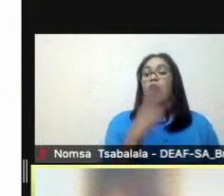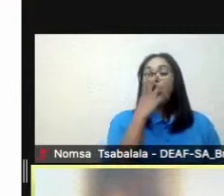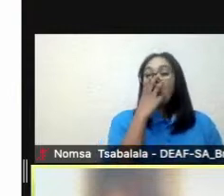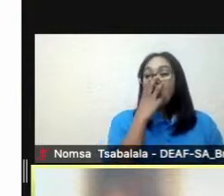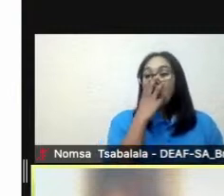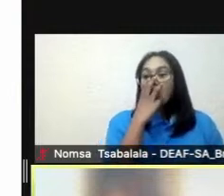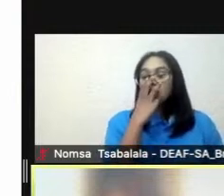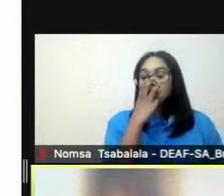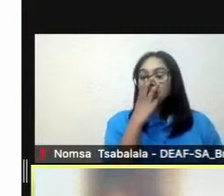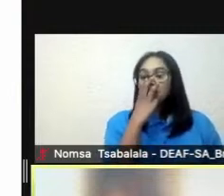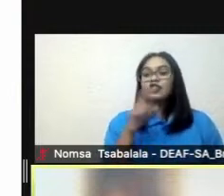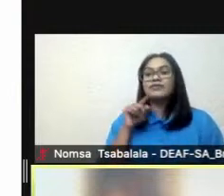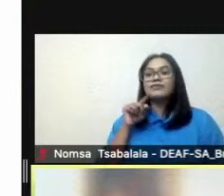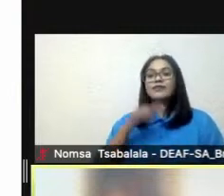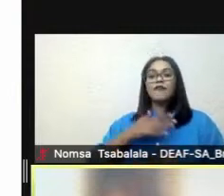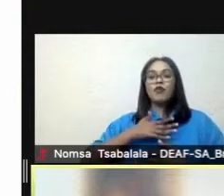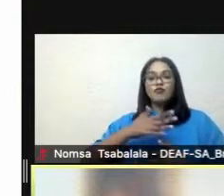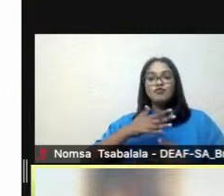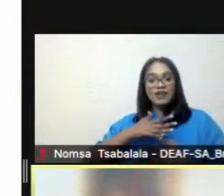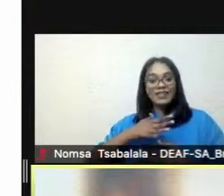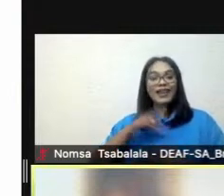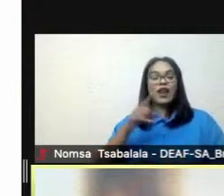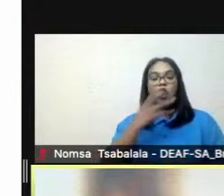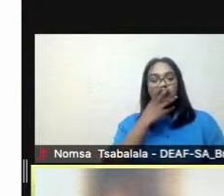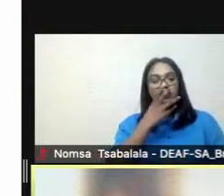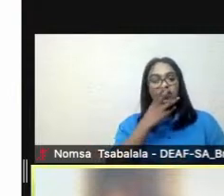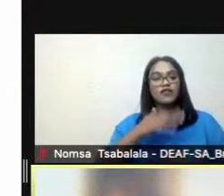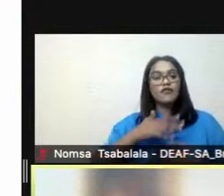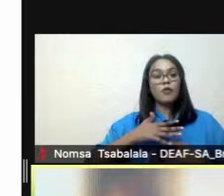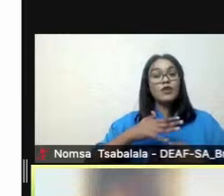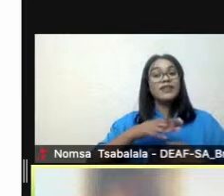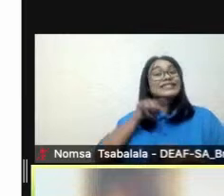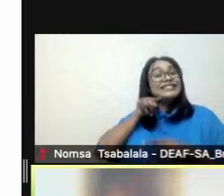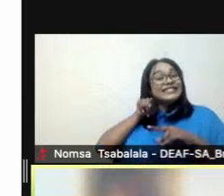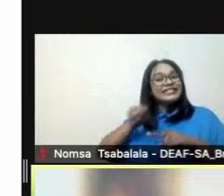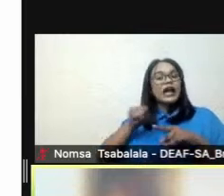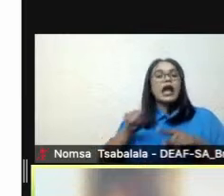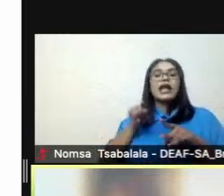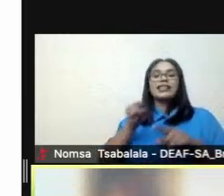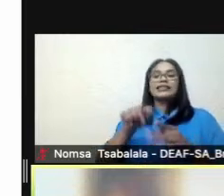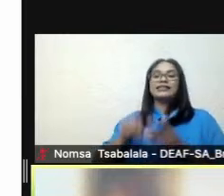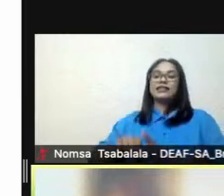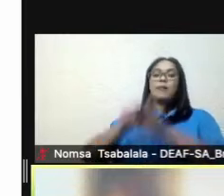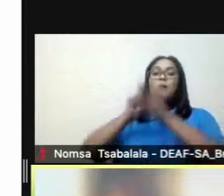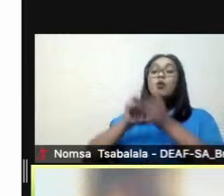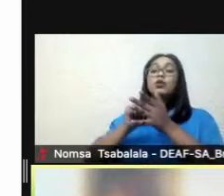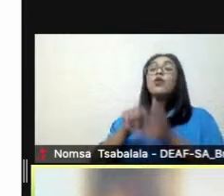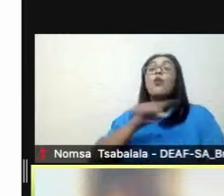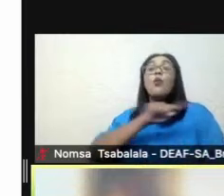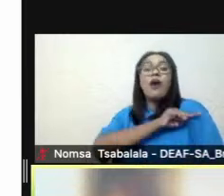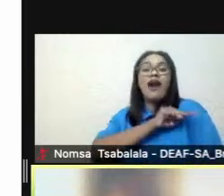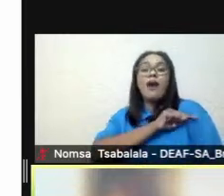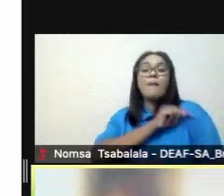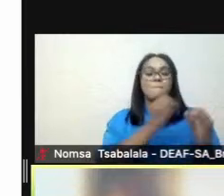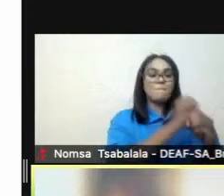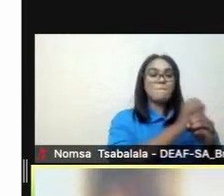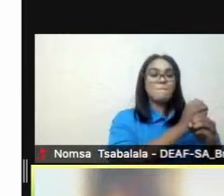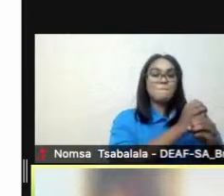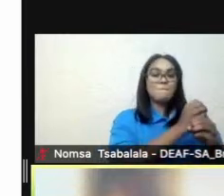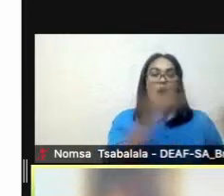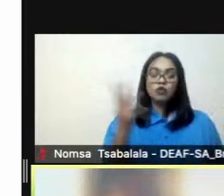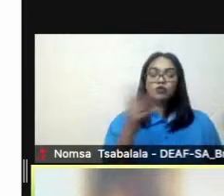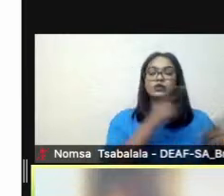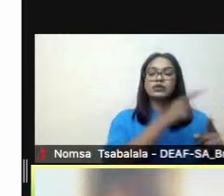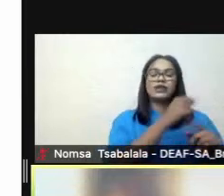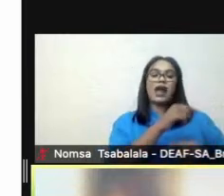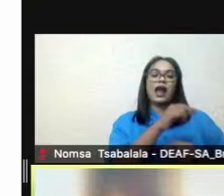a major intervention mechanisms for COVID-19 management, particularly in the clinical space, we have then